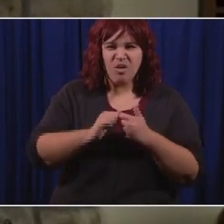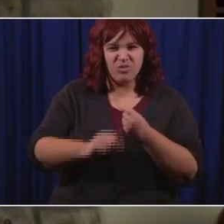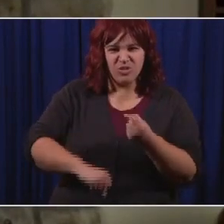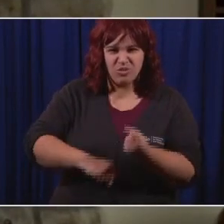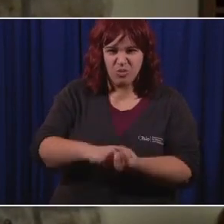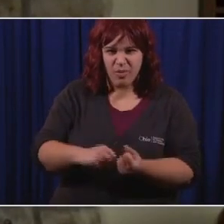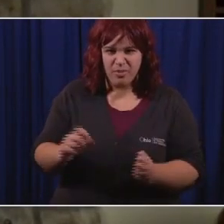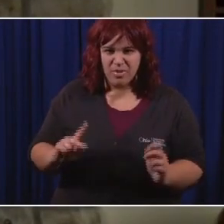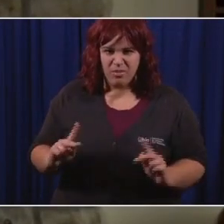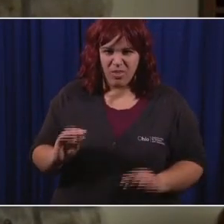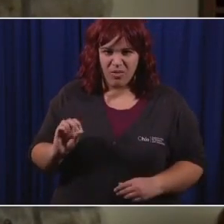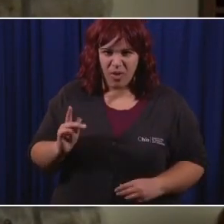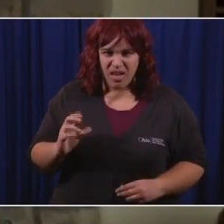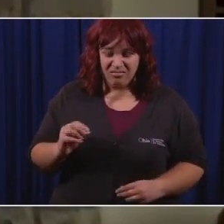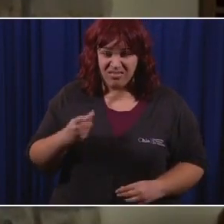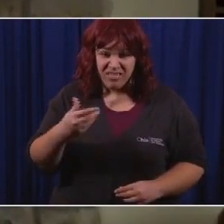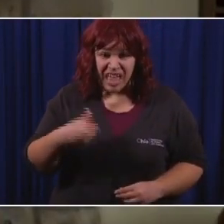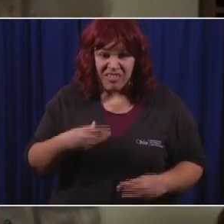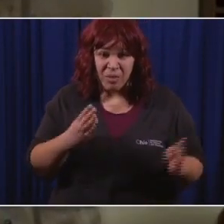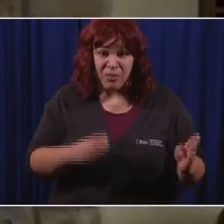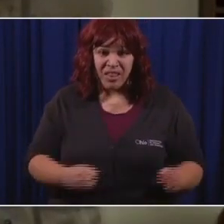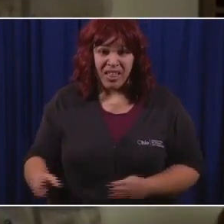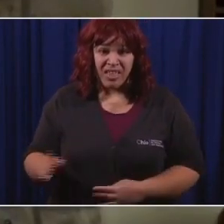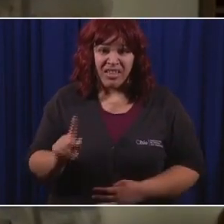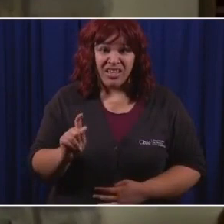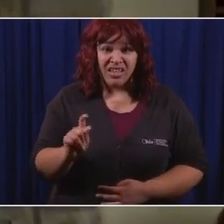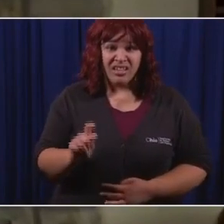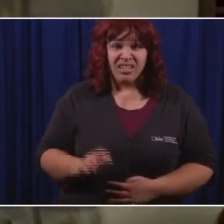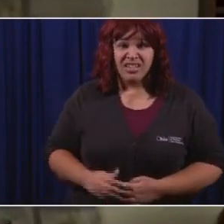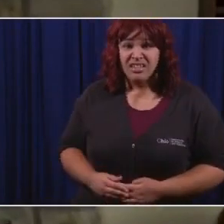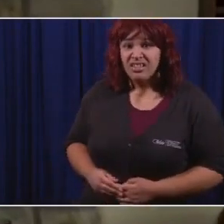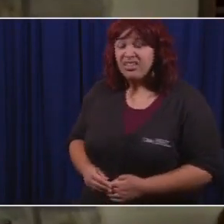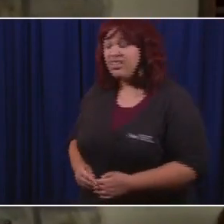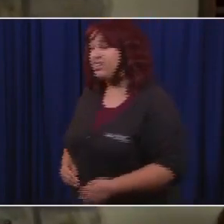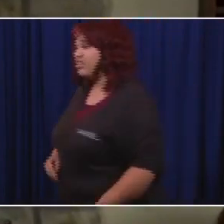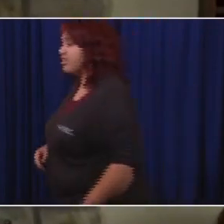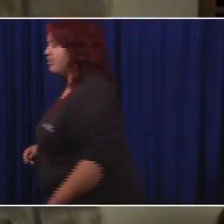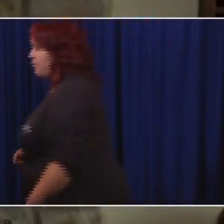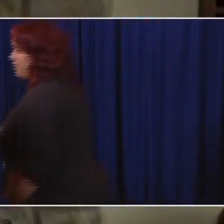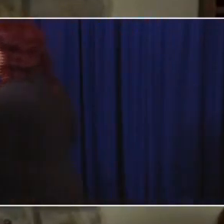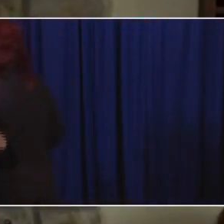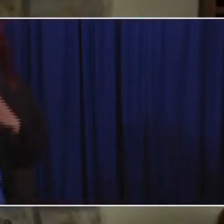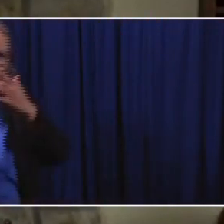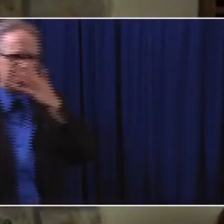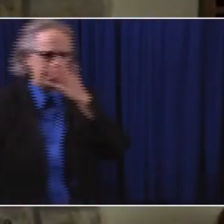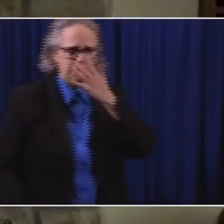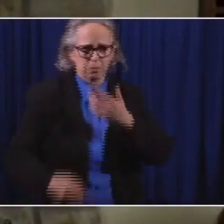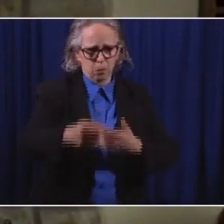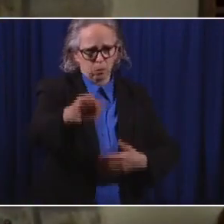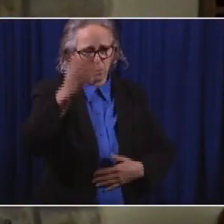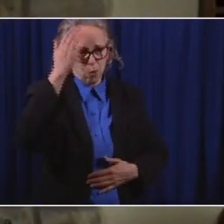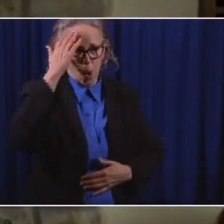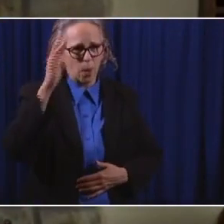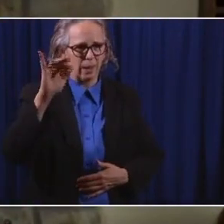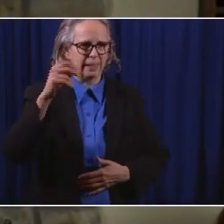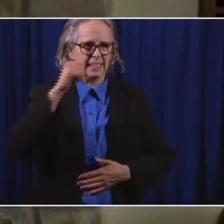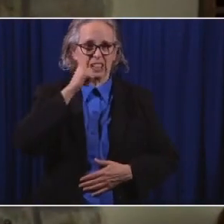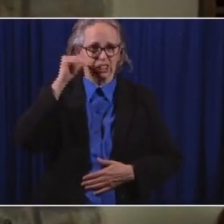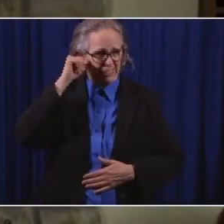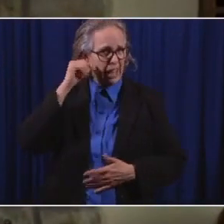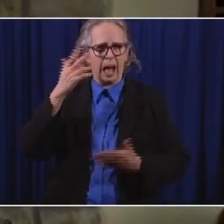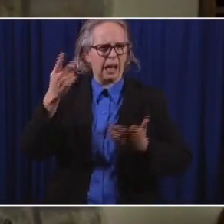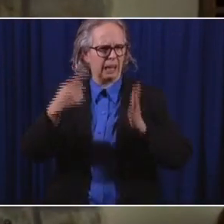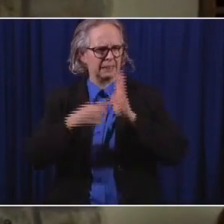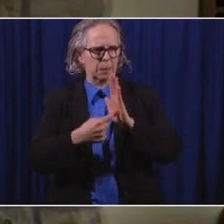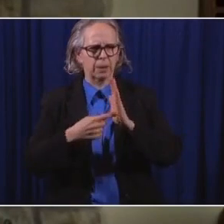winter? Well, as you know, we put out $5 billion yesterday. It was absolutely unprecedented, going out to